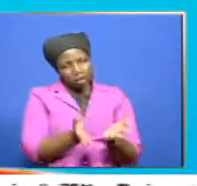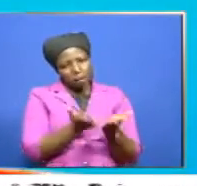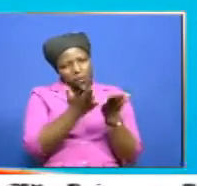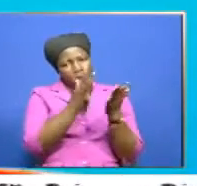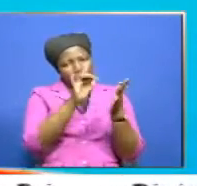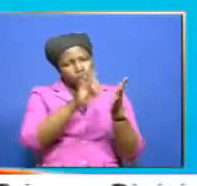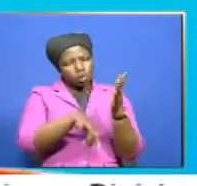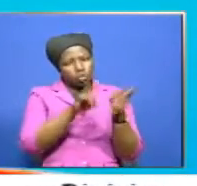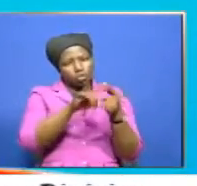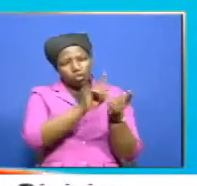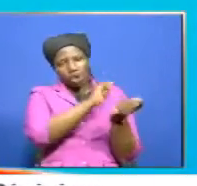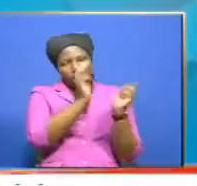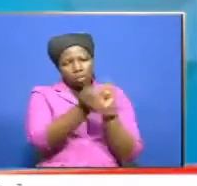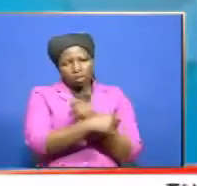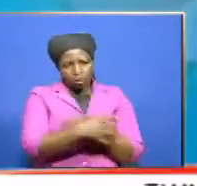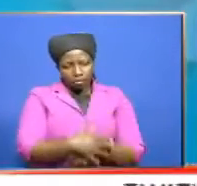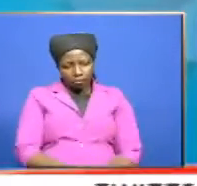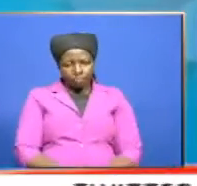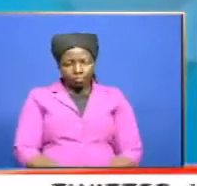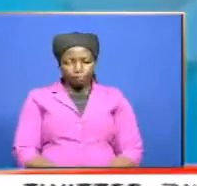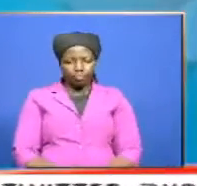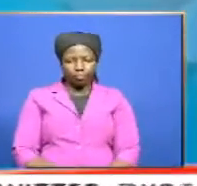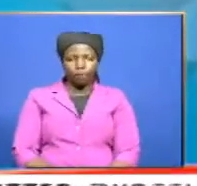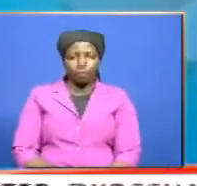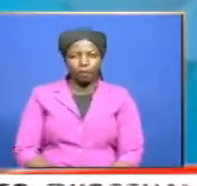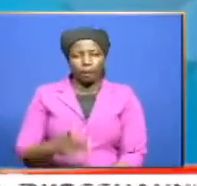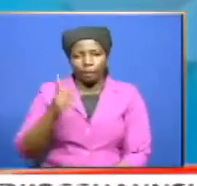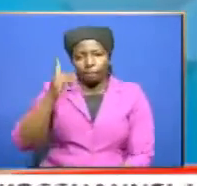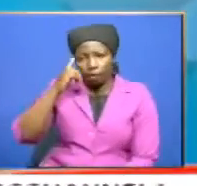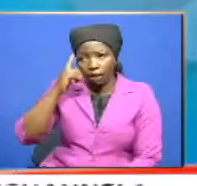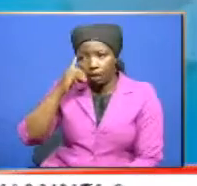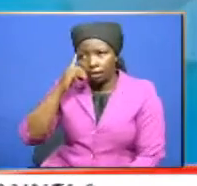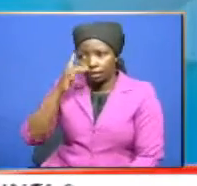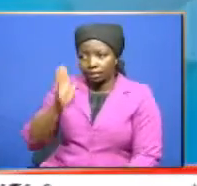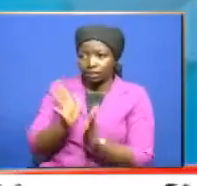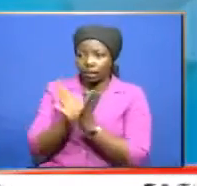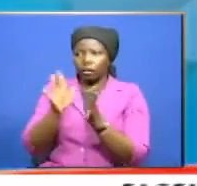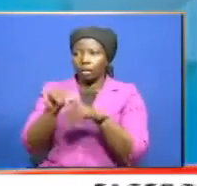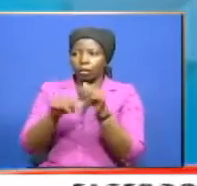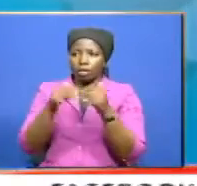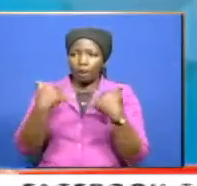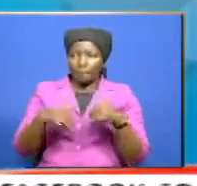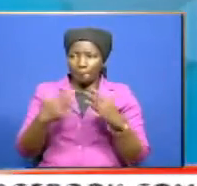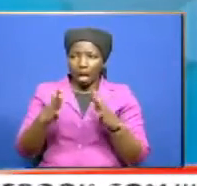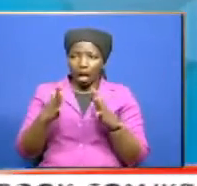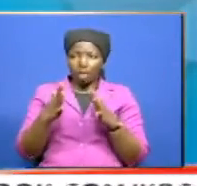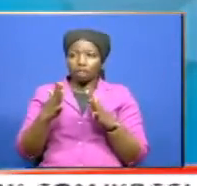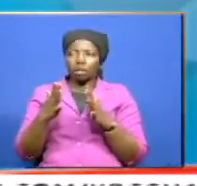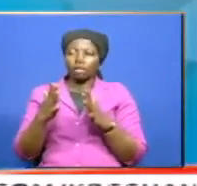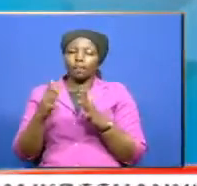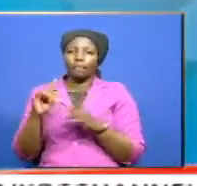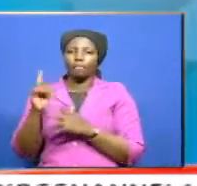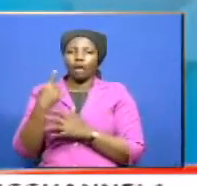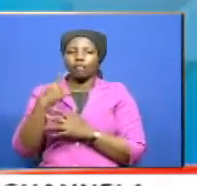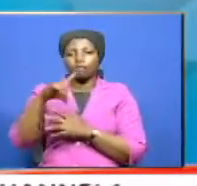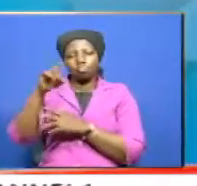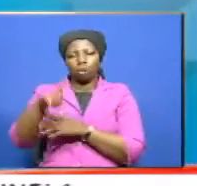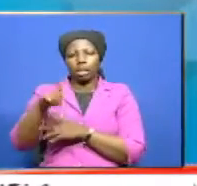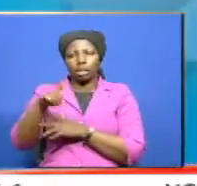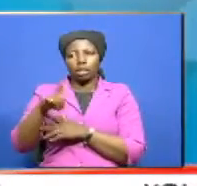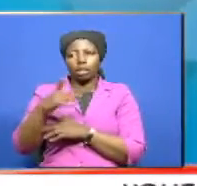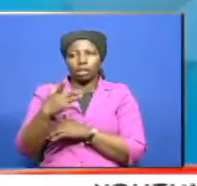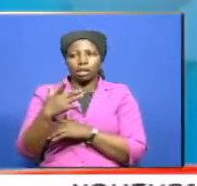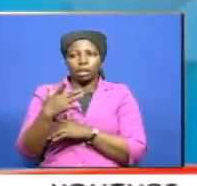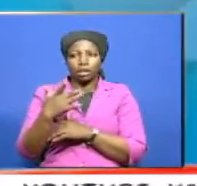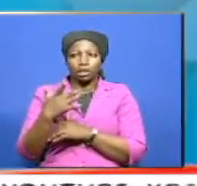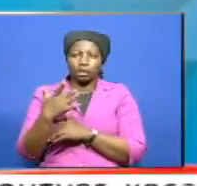overhaul? Yeah, I think in general, I think in terms of the players, you know, first of all, it's to keep working with